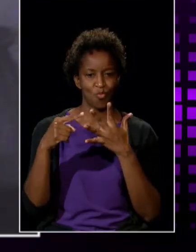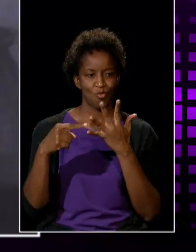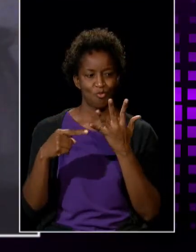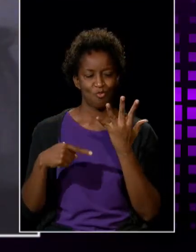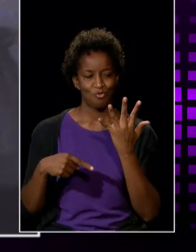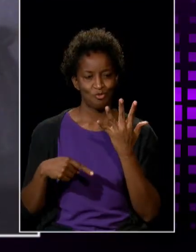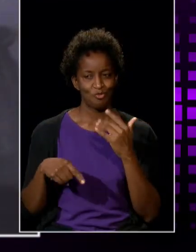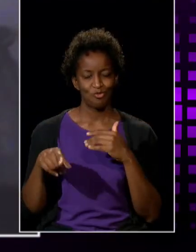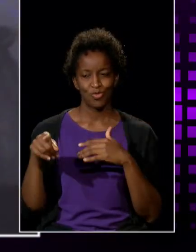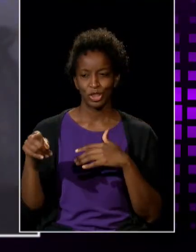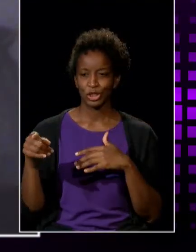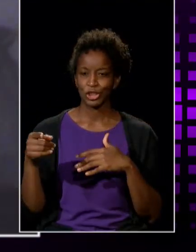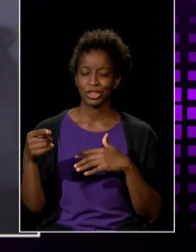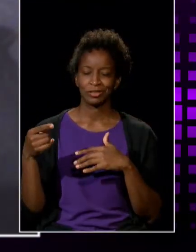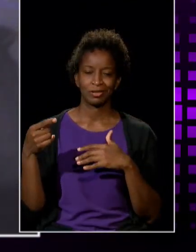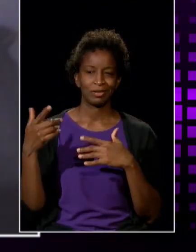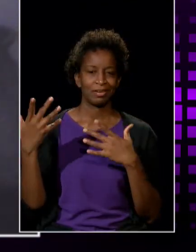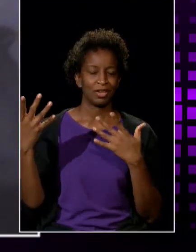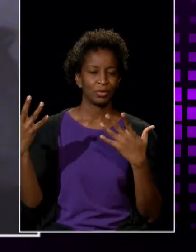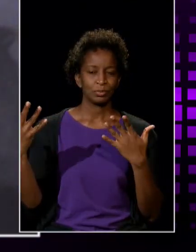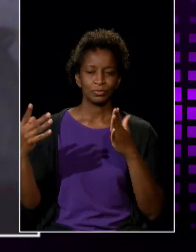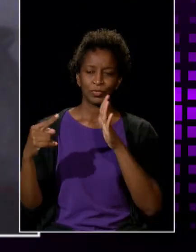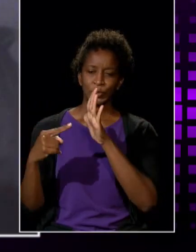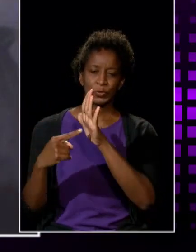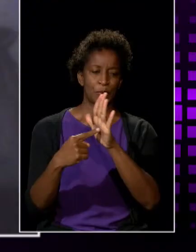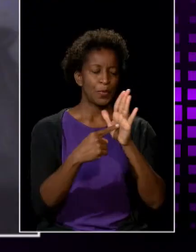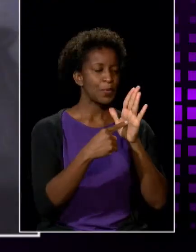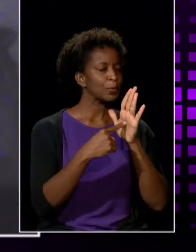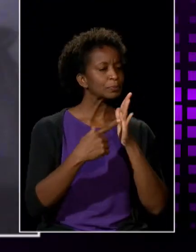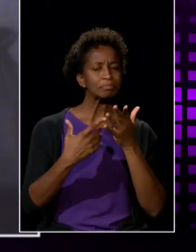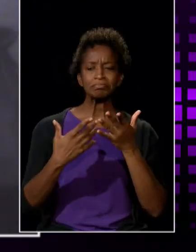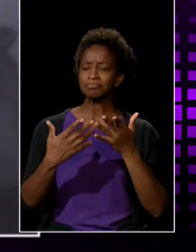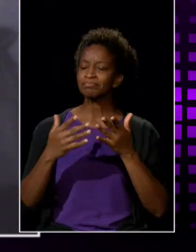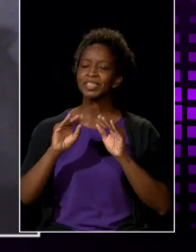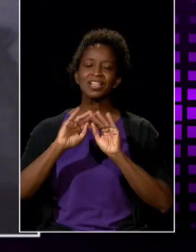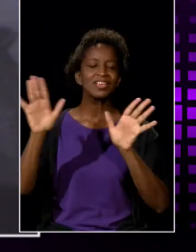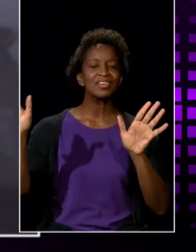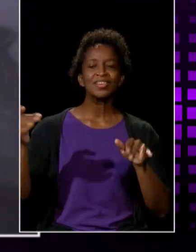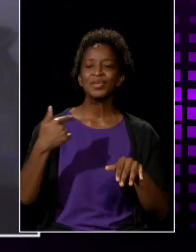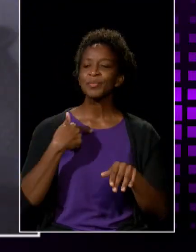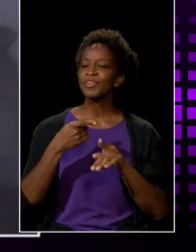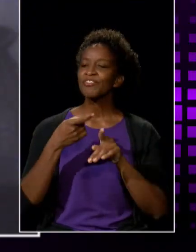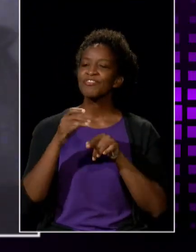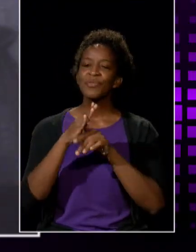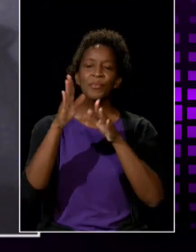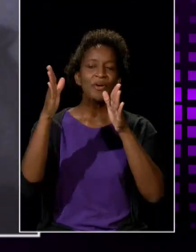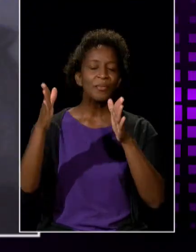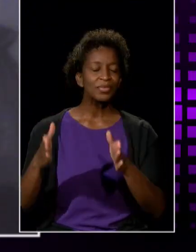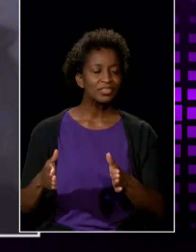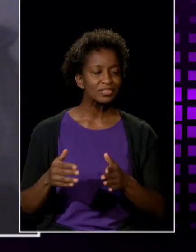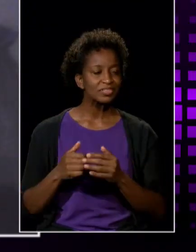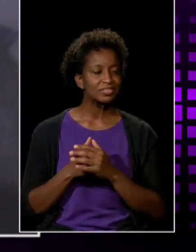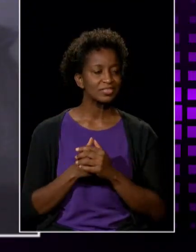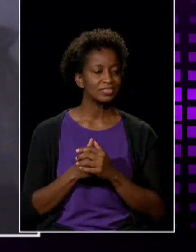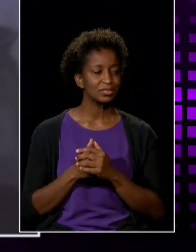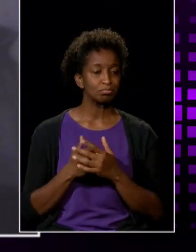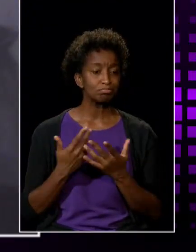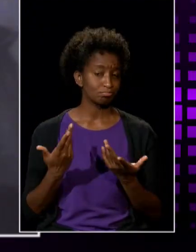represented Barbados globally. So for me, she did what she had to do, and